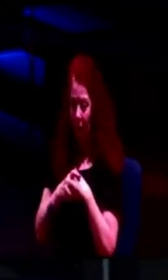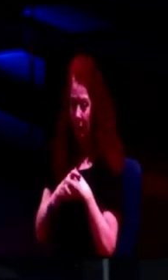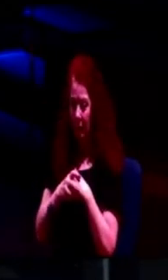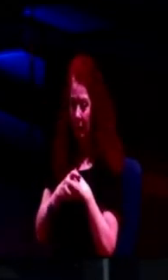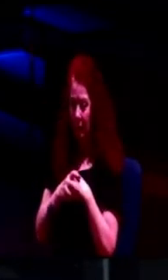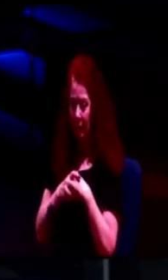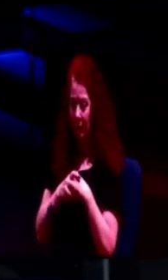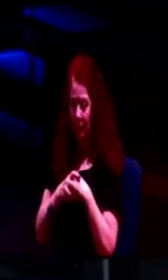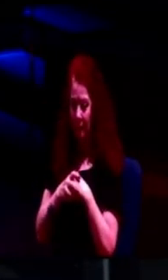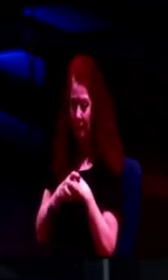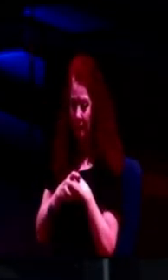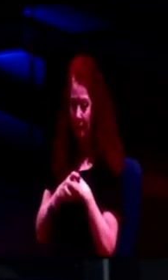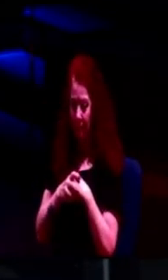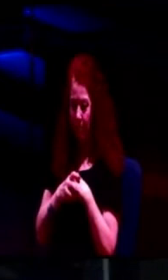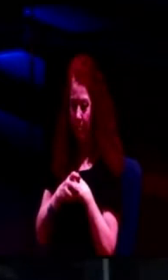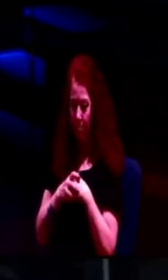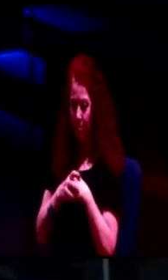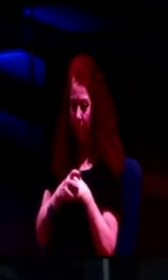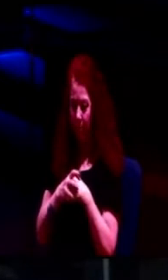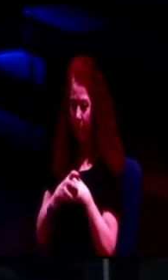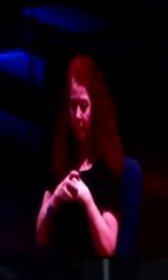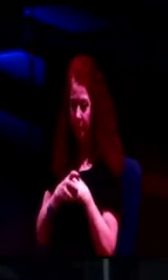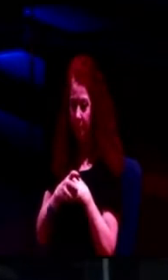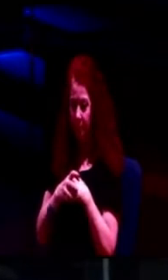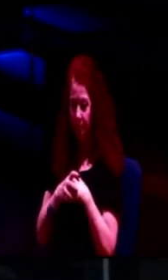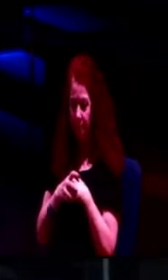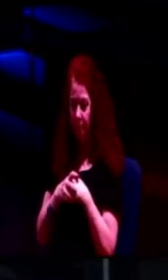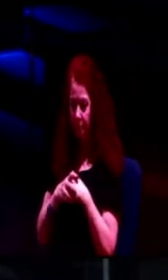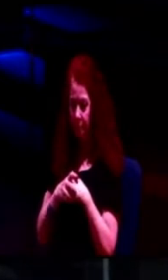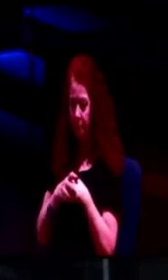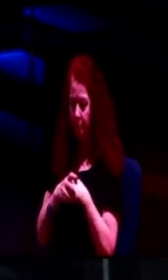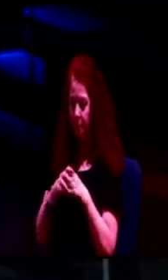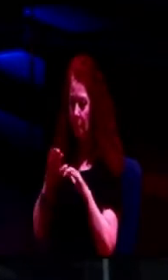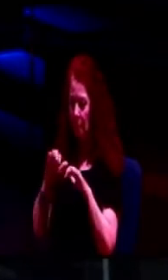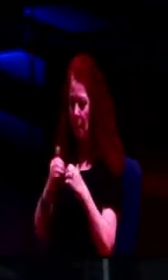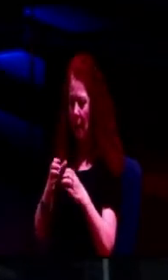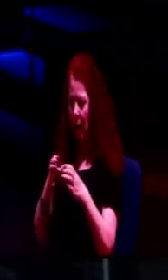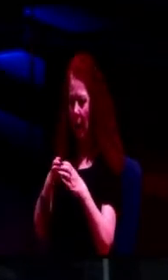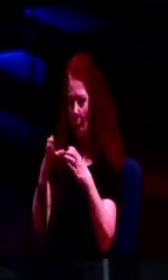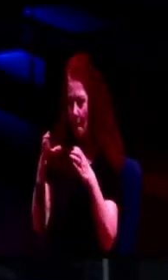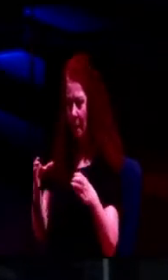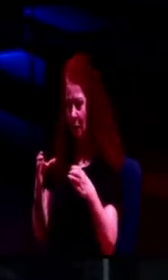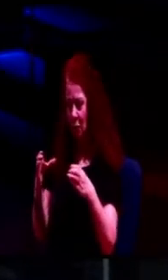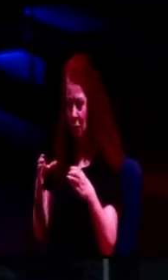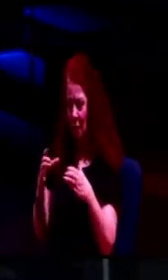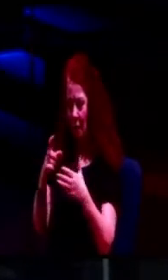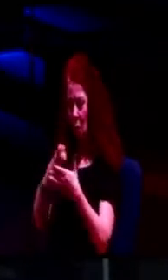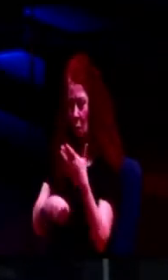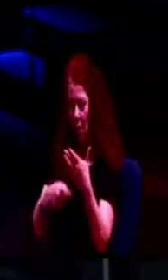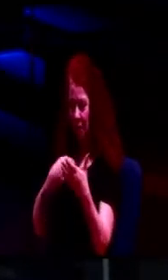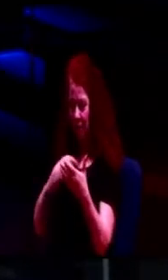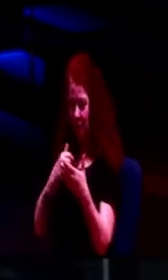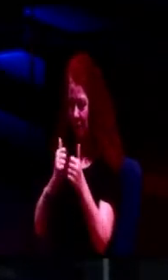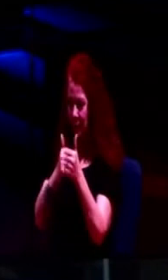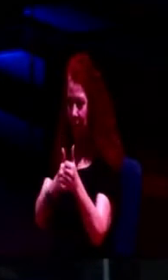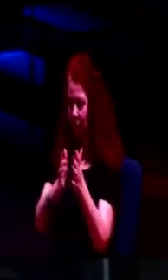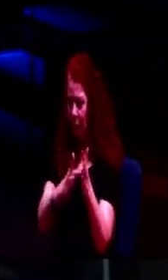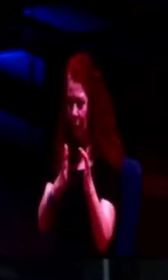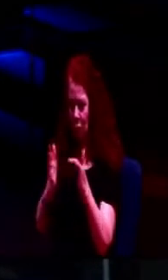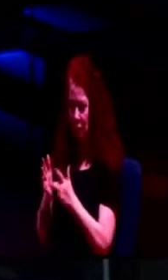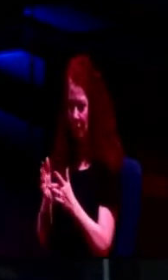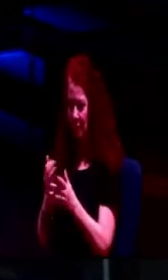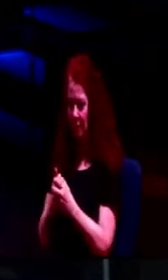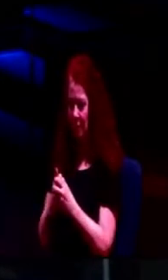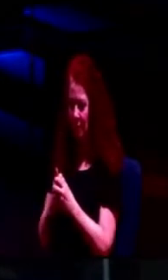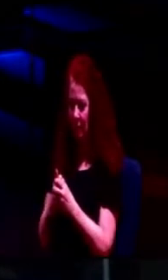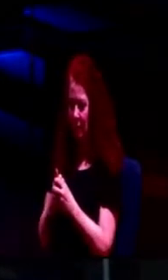Next question I really want to wrap up here with is, how much does it cost me to follow Jesus? How much does it cost me to secure